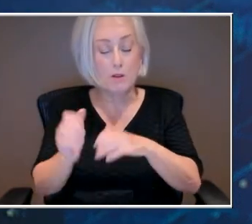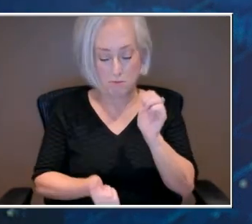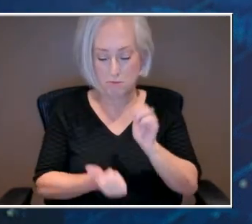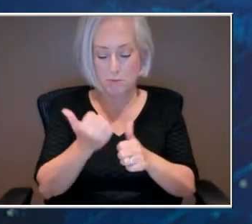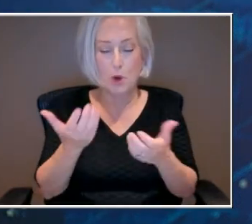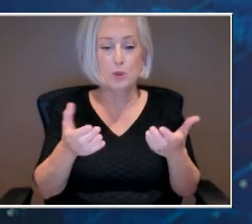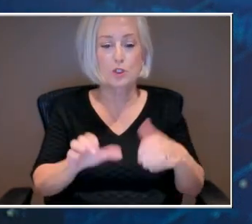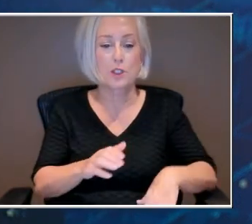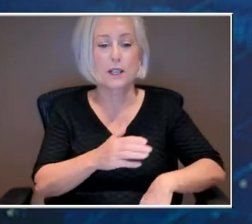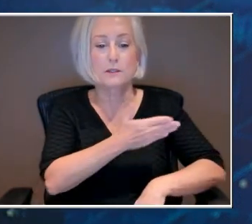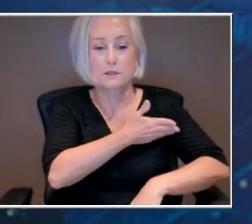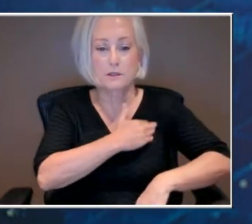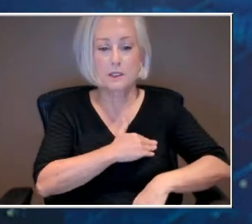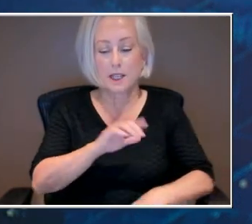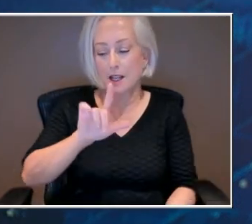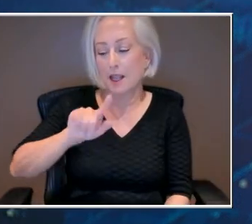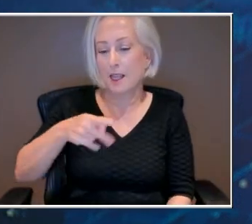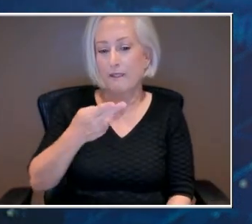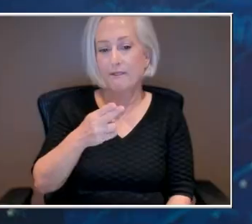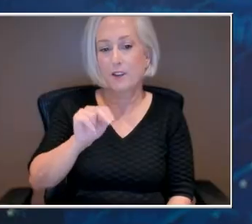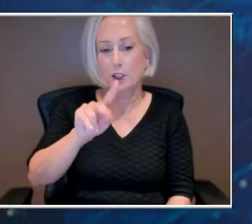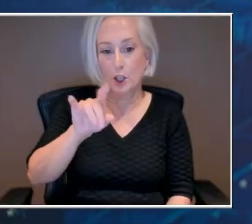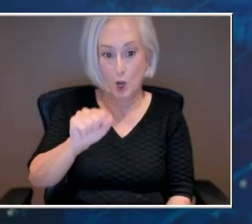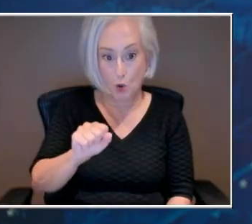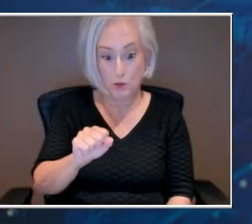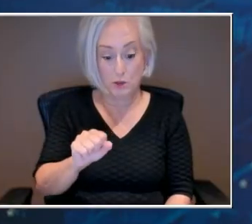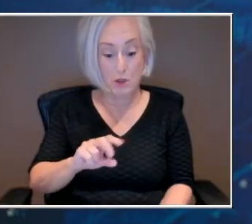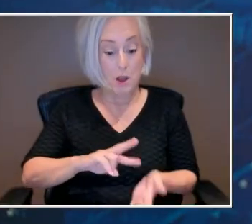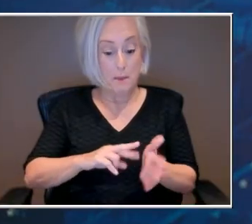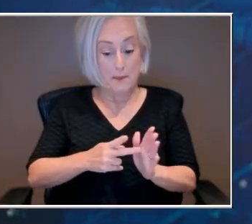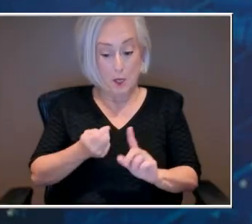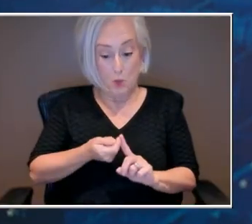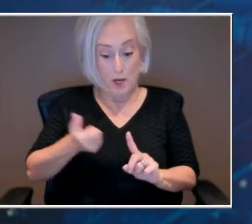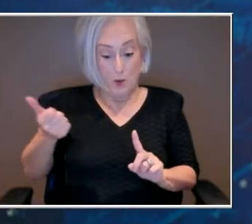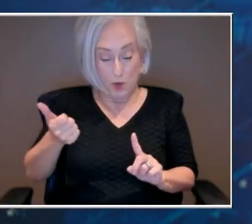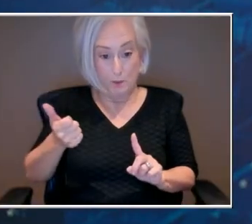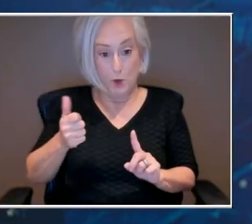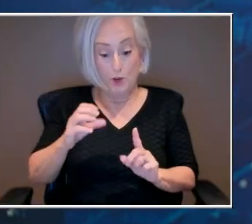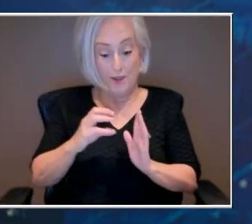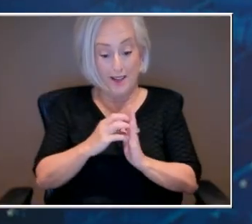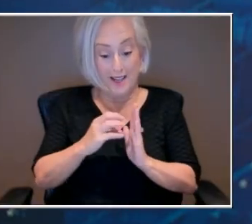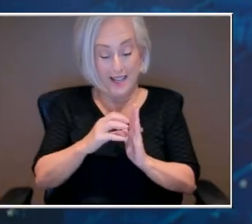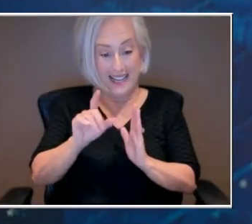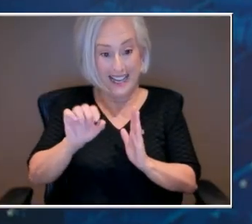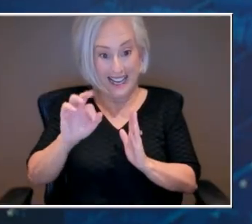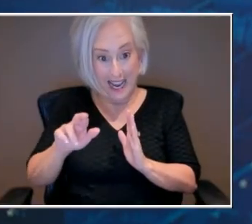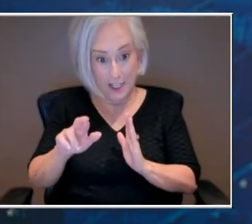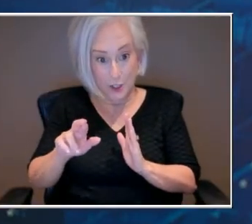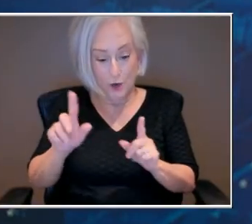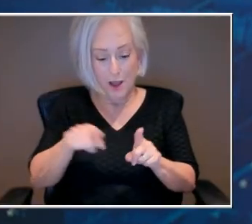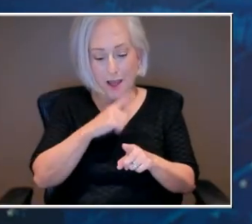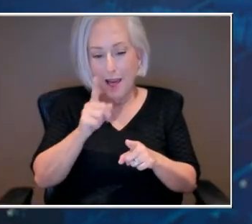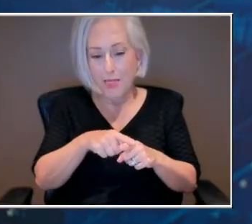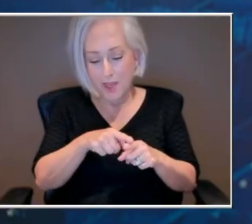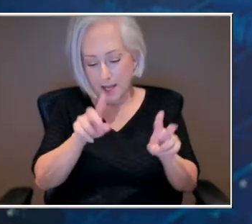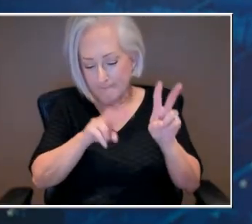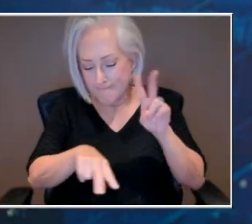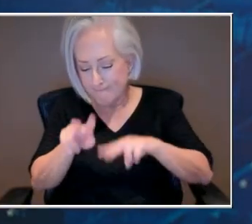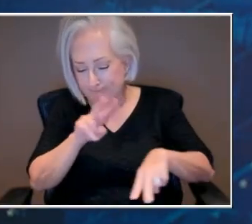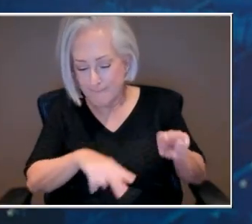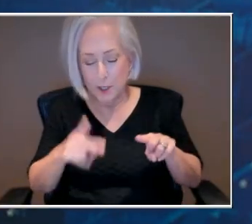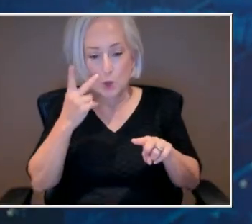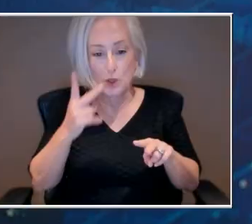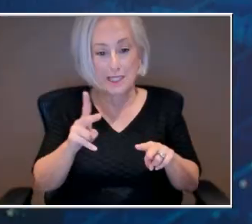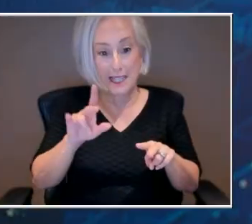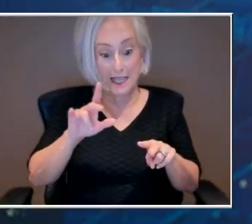of cancer, the primary spot in the breast, and we want to assess to see if the cancer is misbehaving and starting to go to those lymph nodes. That impacts a lot